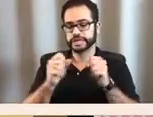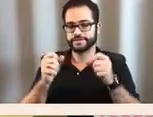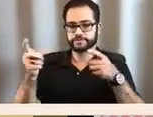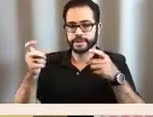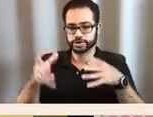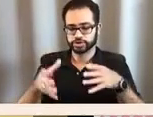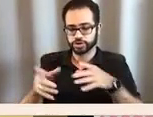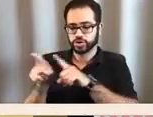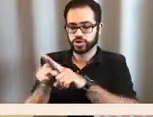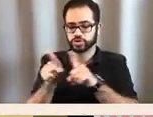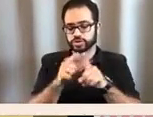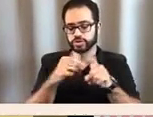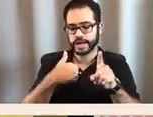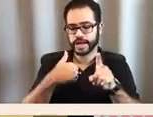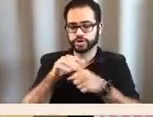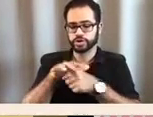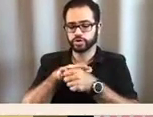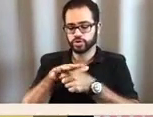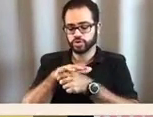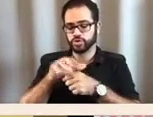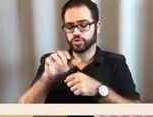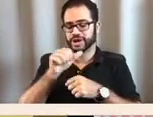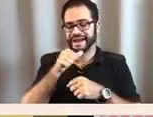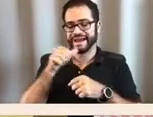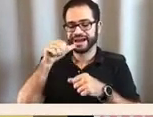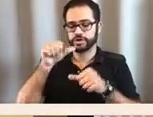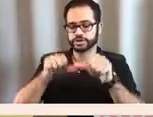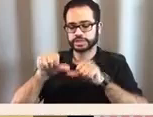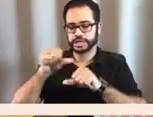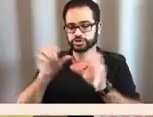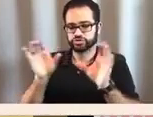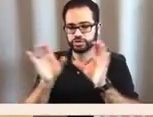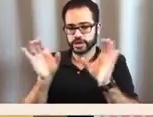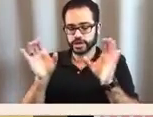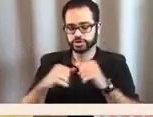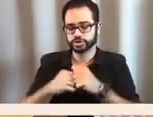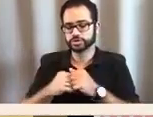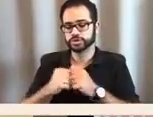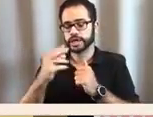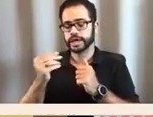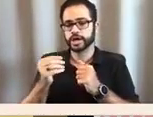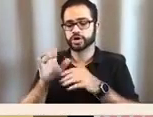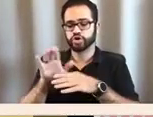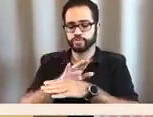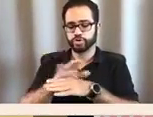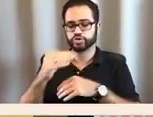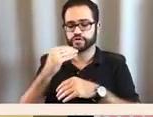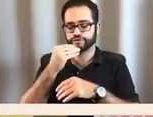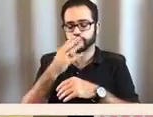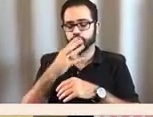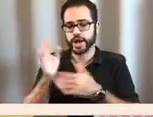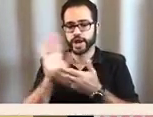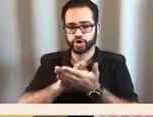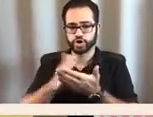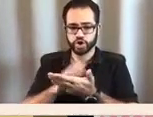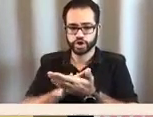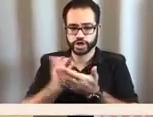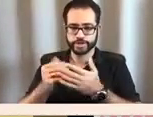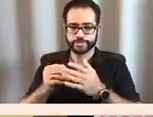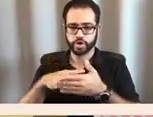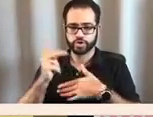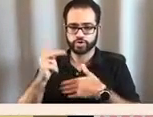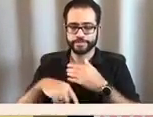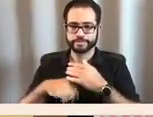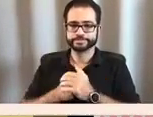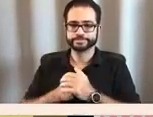a local agri-science certification and also commercial foods and culinary arts program.